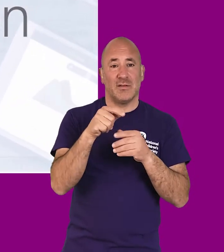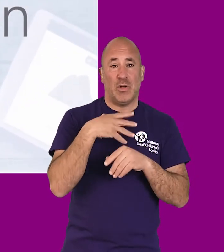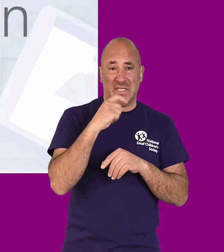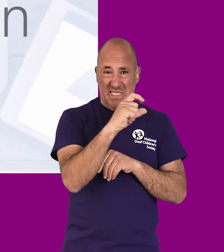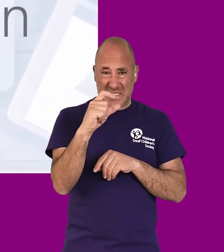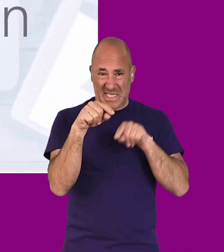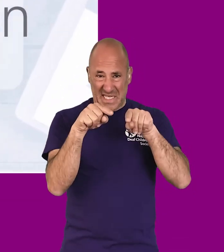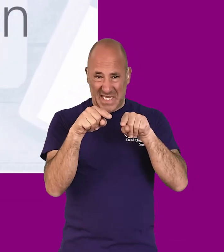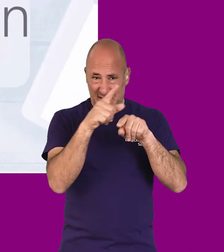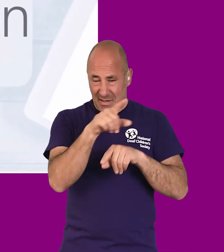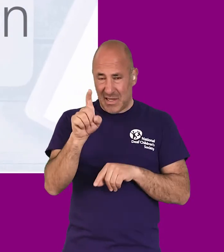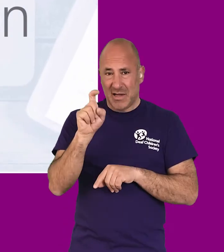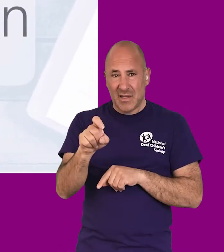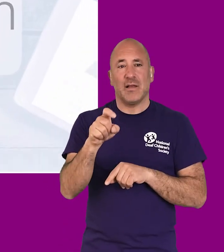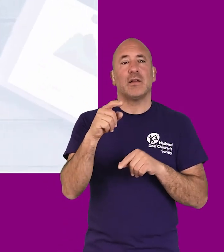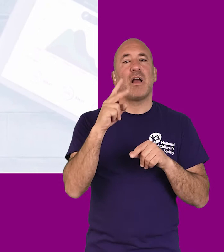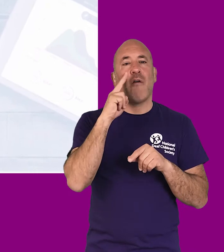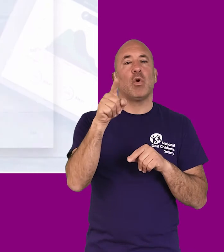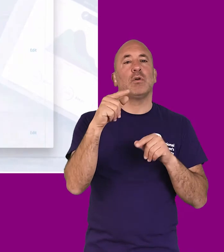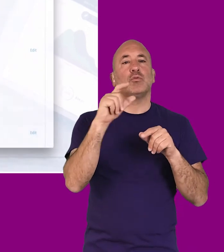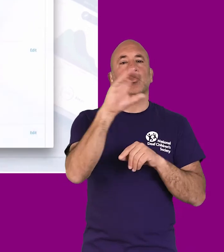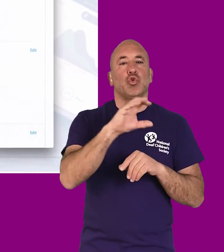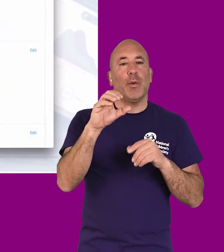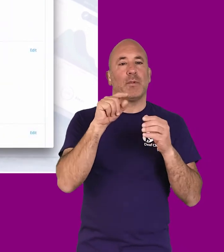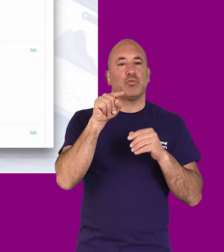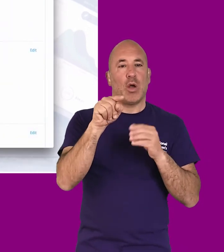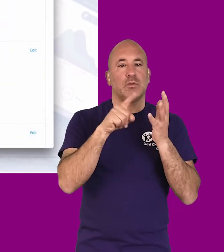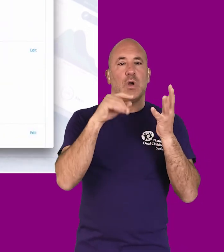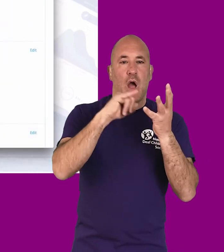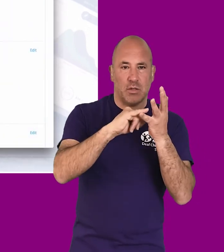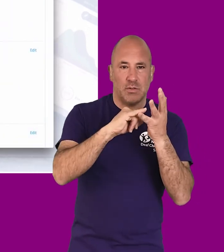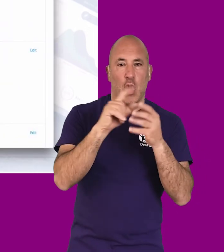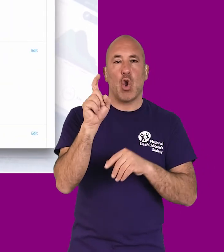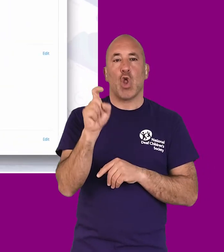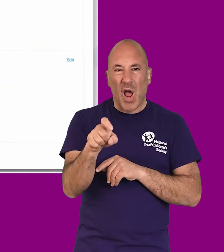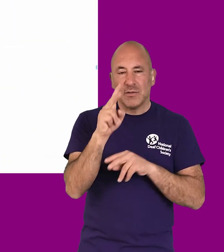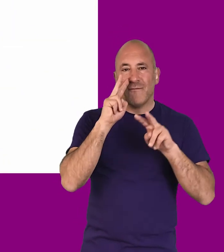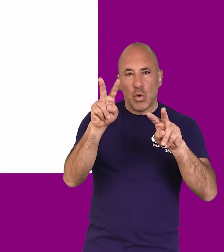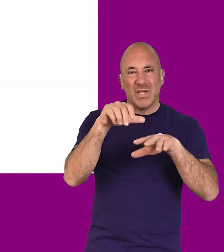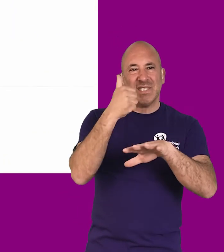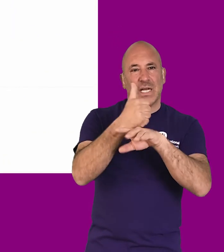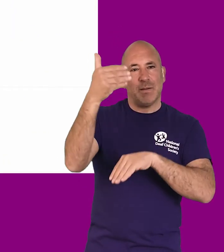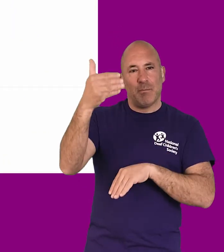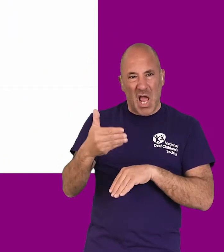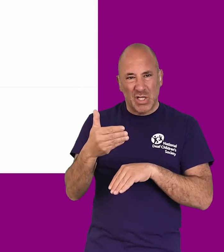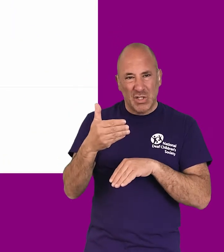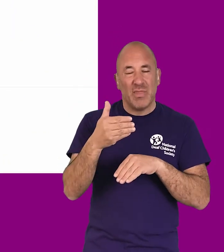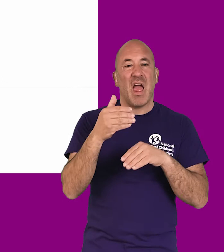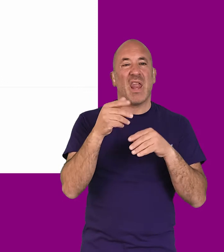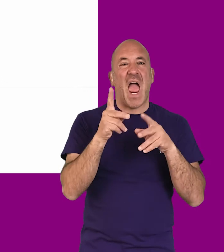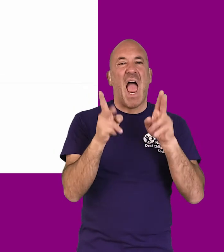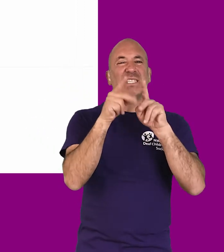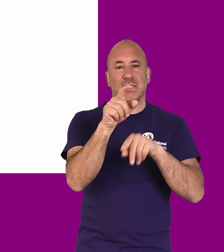enable closed caption, please visit zoom.us and log in to view the meeting settings page. Edit Advanced